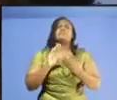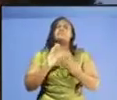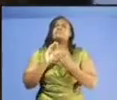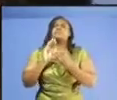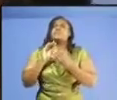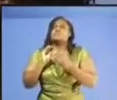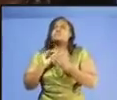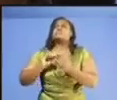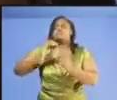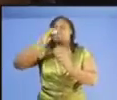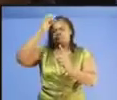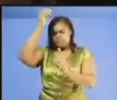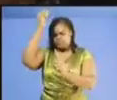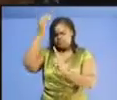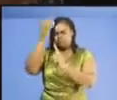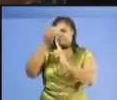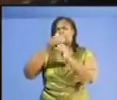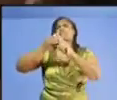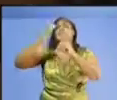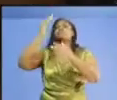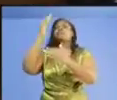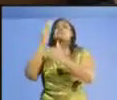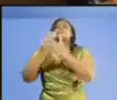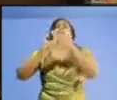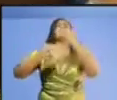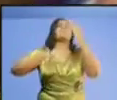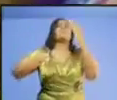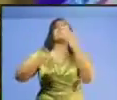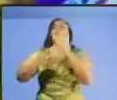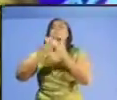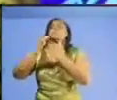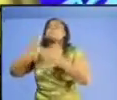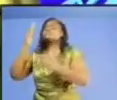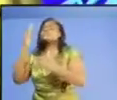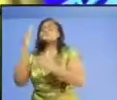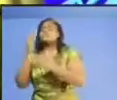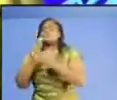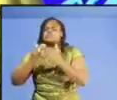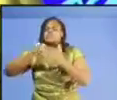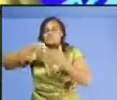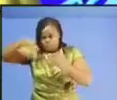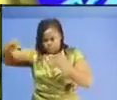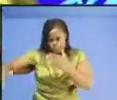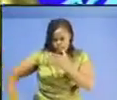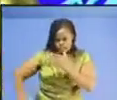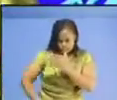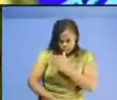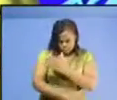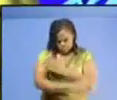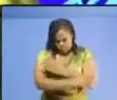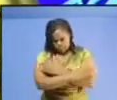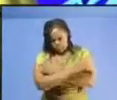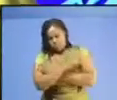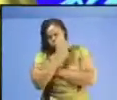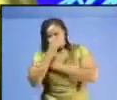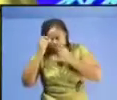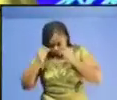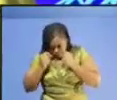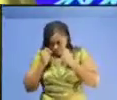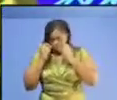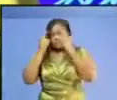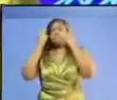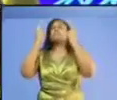been held in your hand. From the moment that I wake